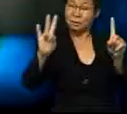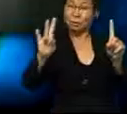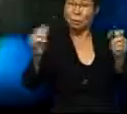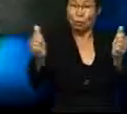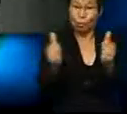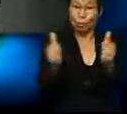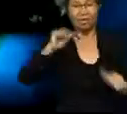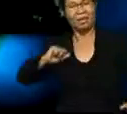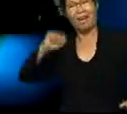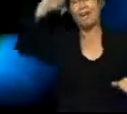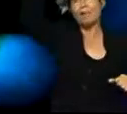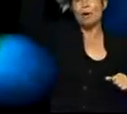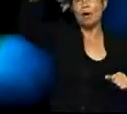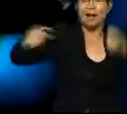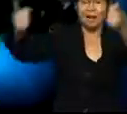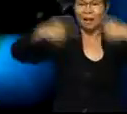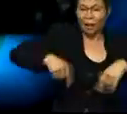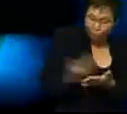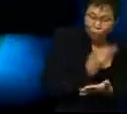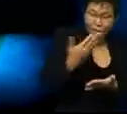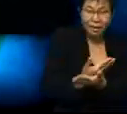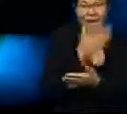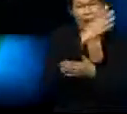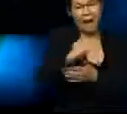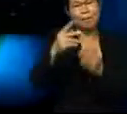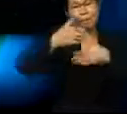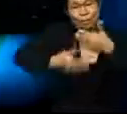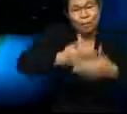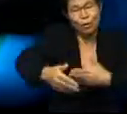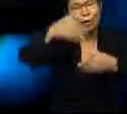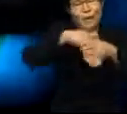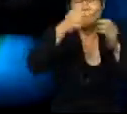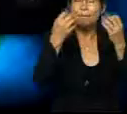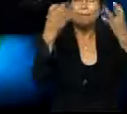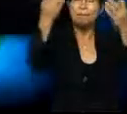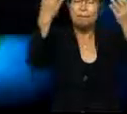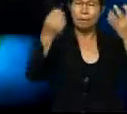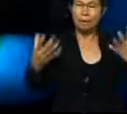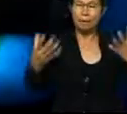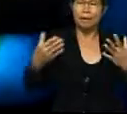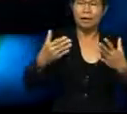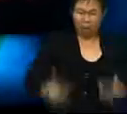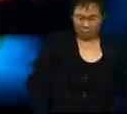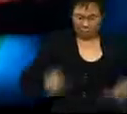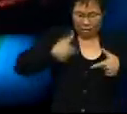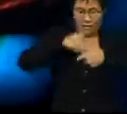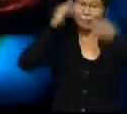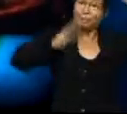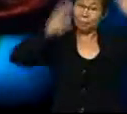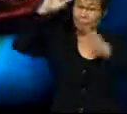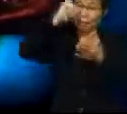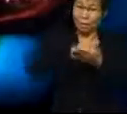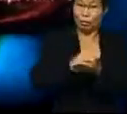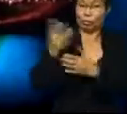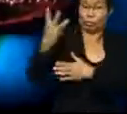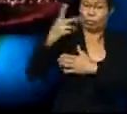With independence came modernization and progress in many facets of life in Malaya. That